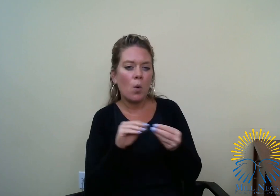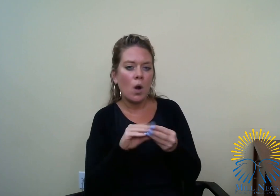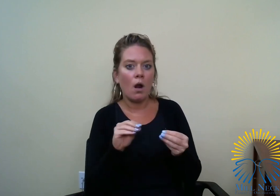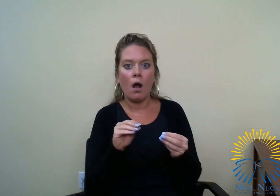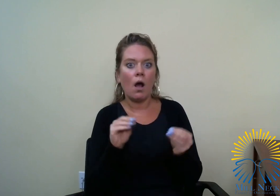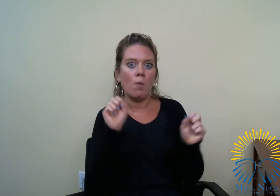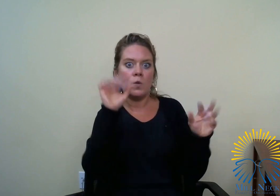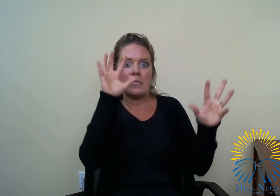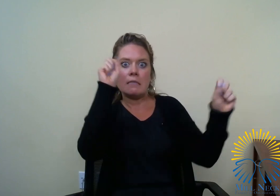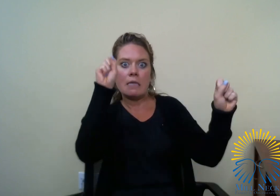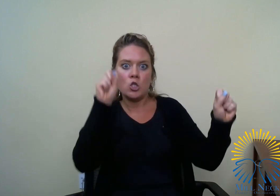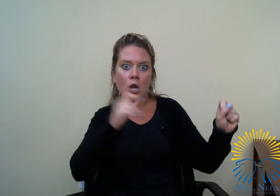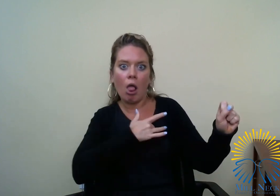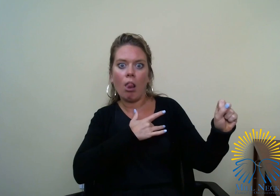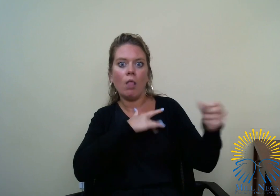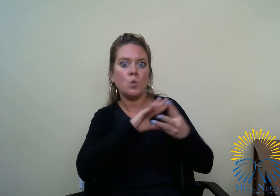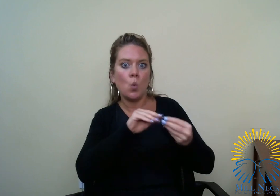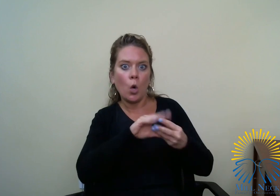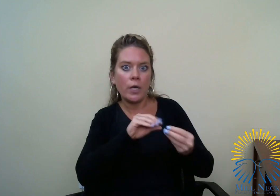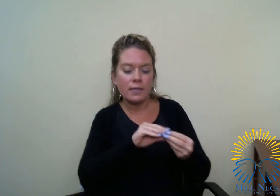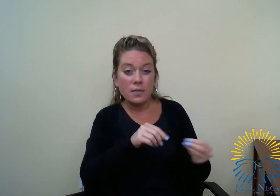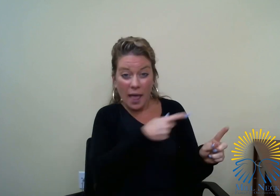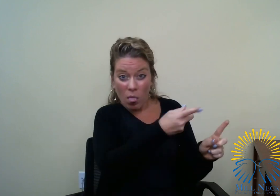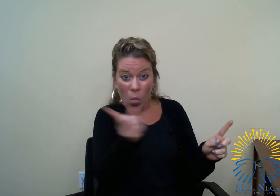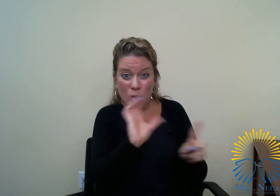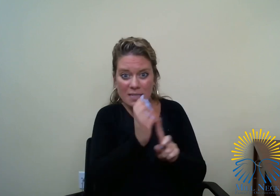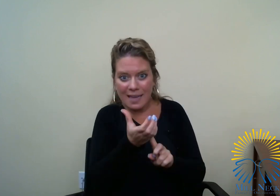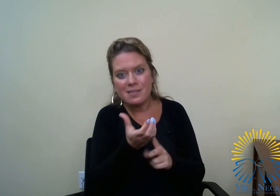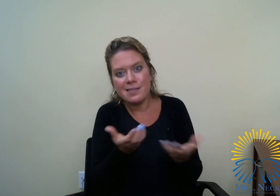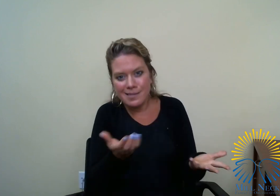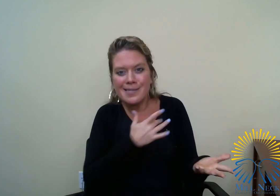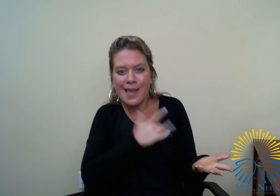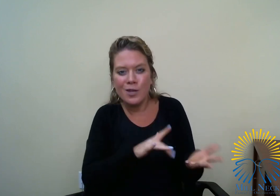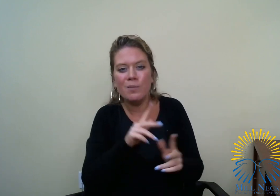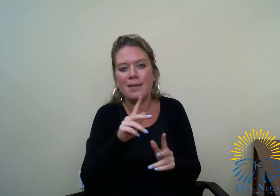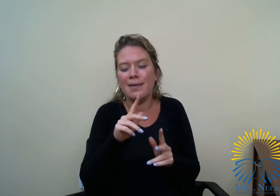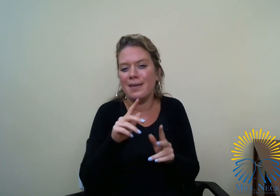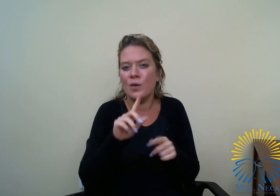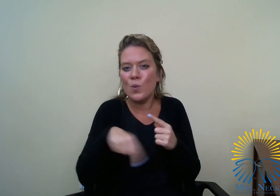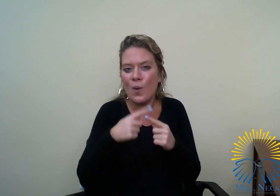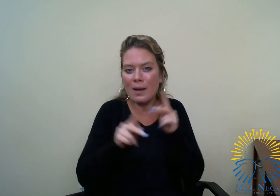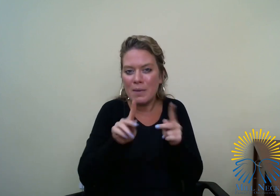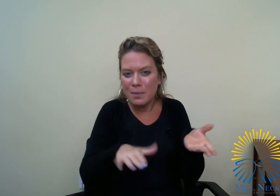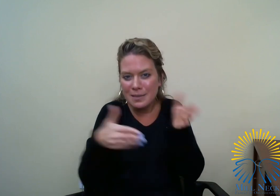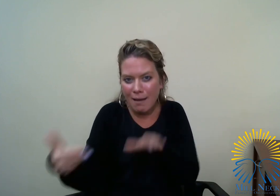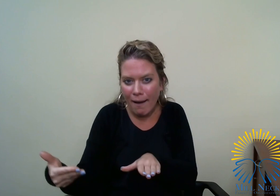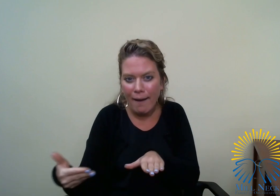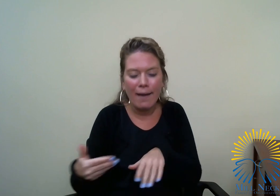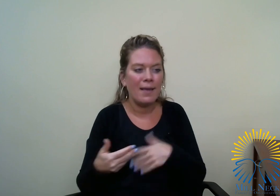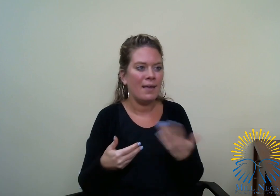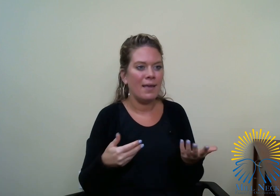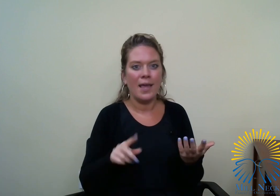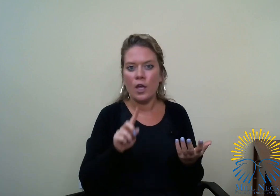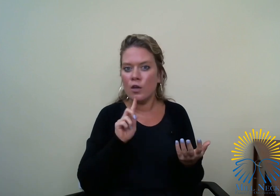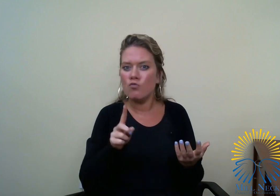sensational stories, and the most sensational stories are the ones where people are dying. But all these sensational stories are, again,